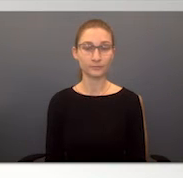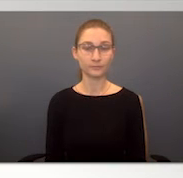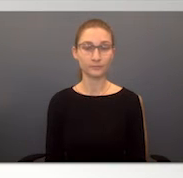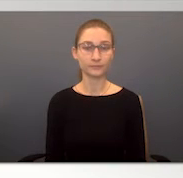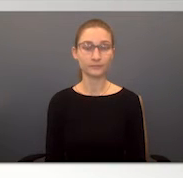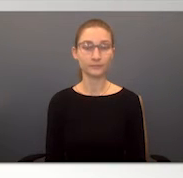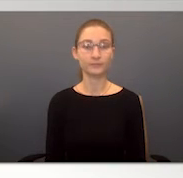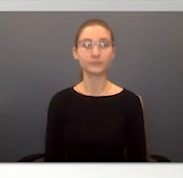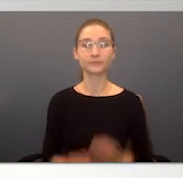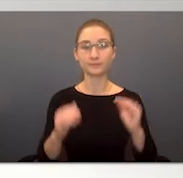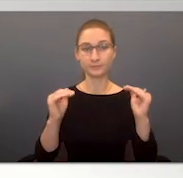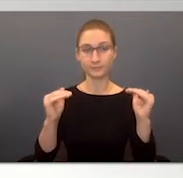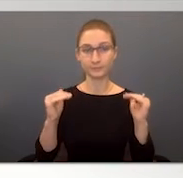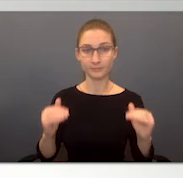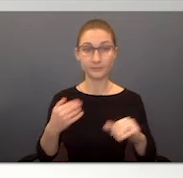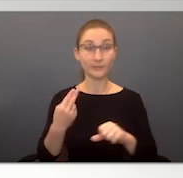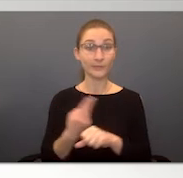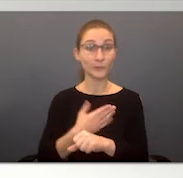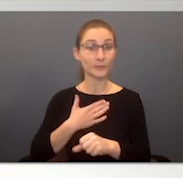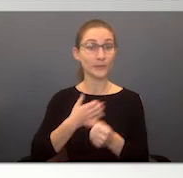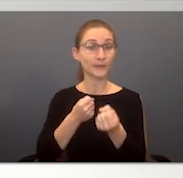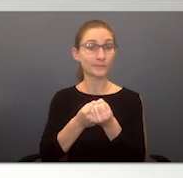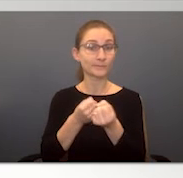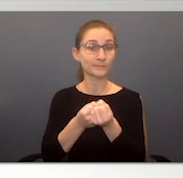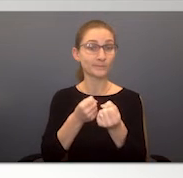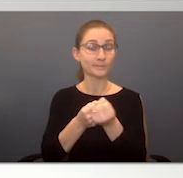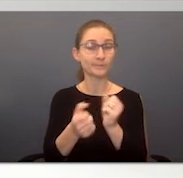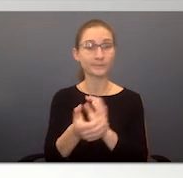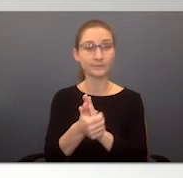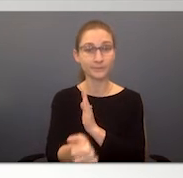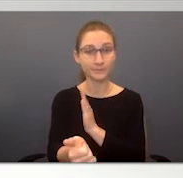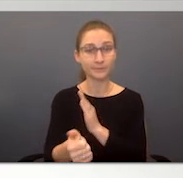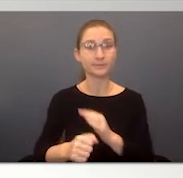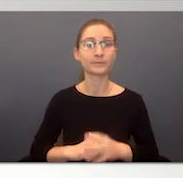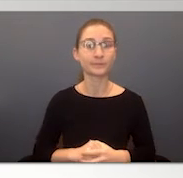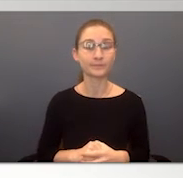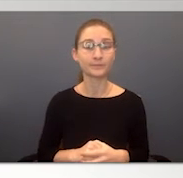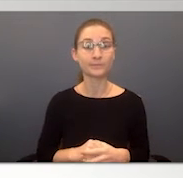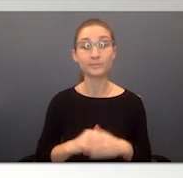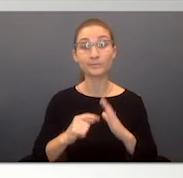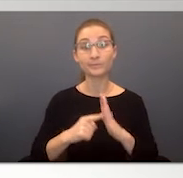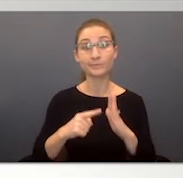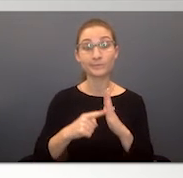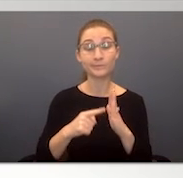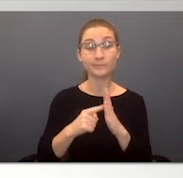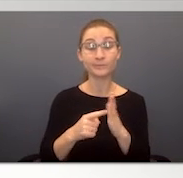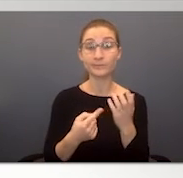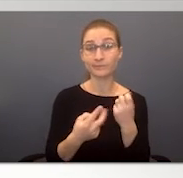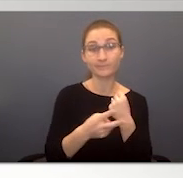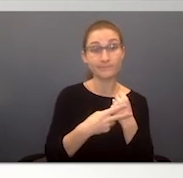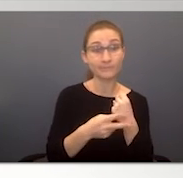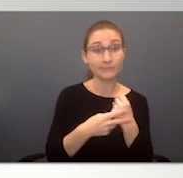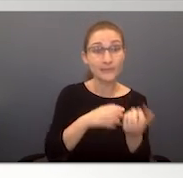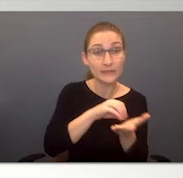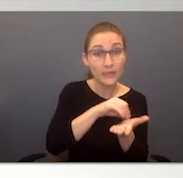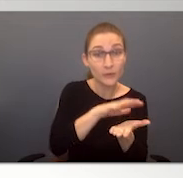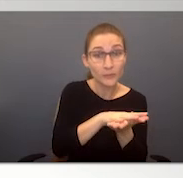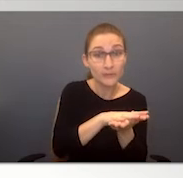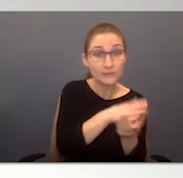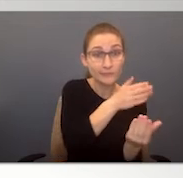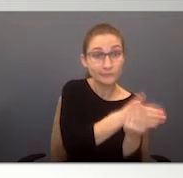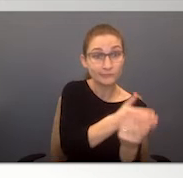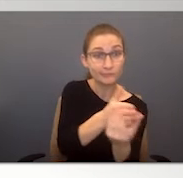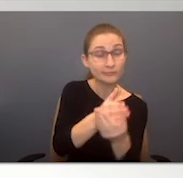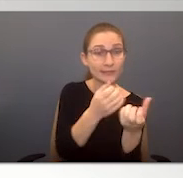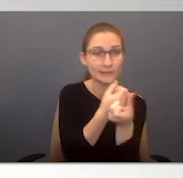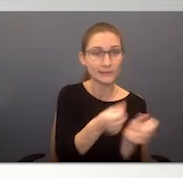places. An amazing thing is Ziploc bags, large gallon Ziploc bags, because if things get wet and you